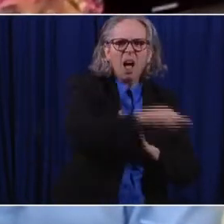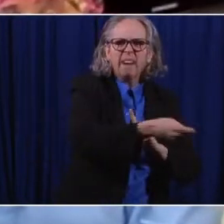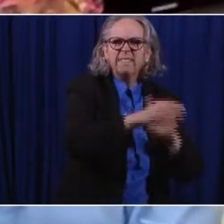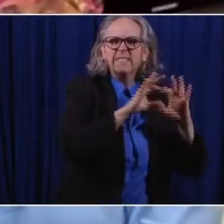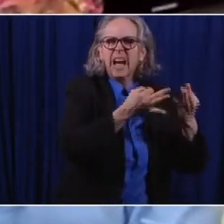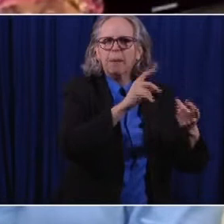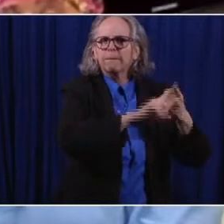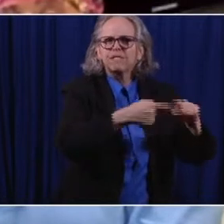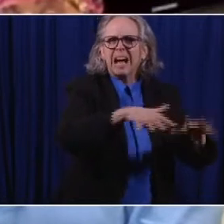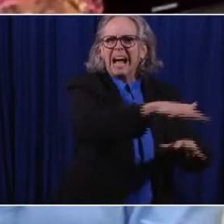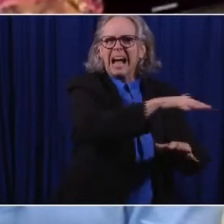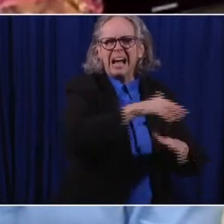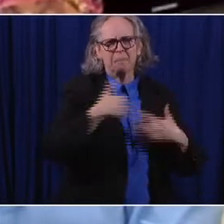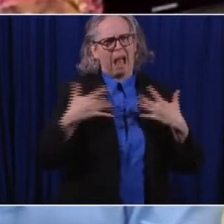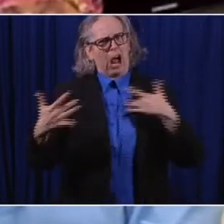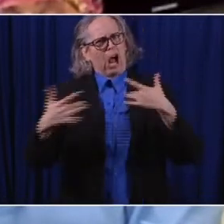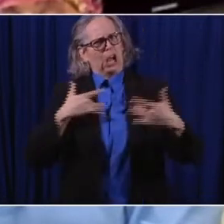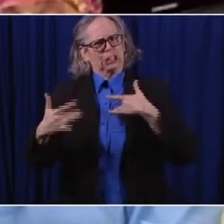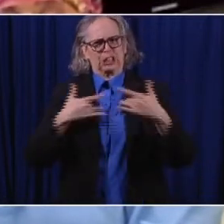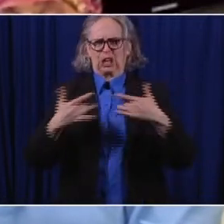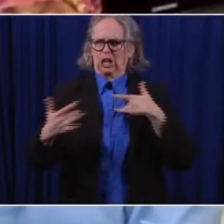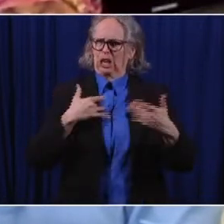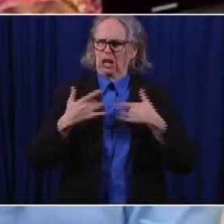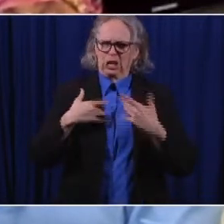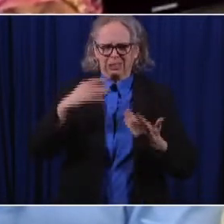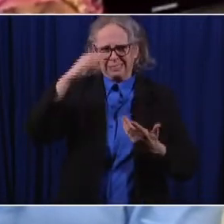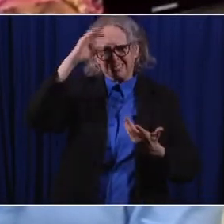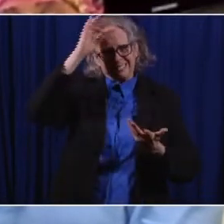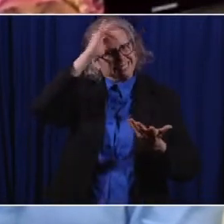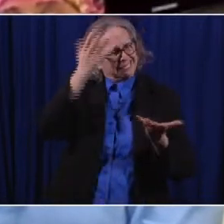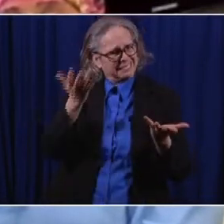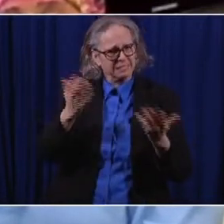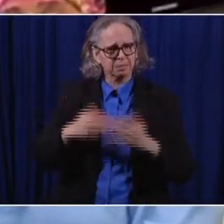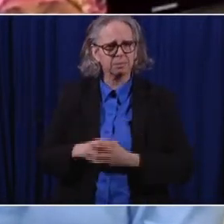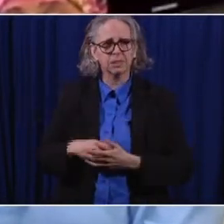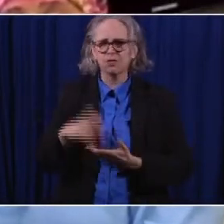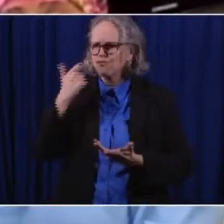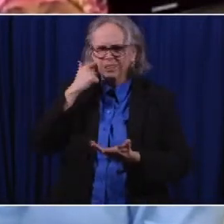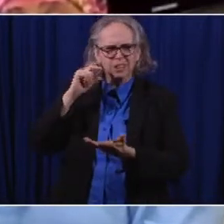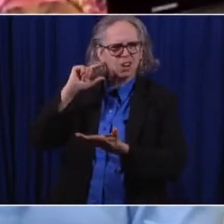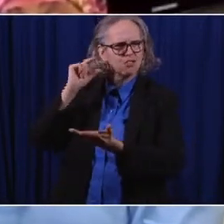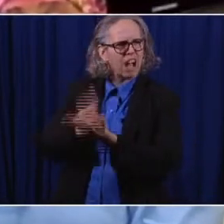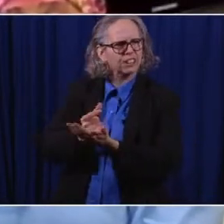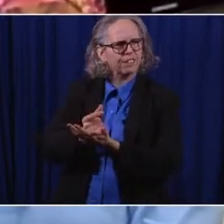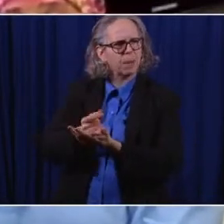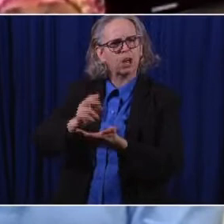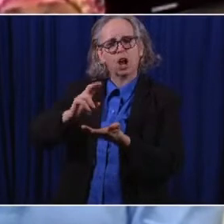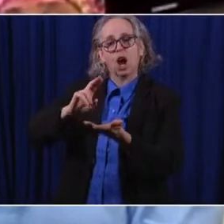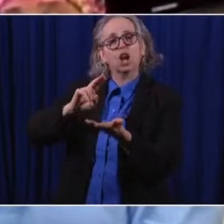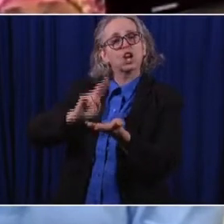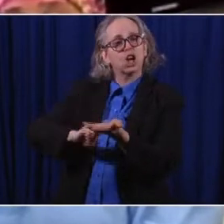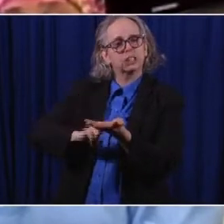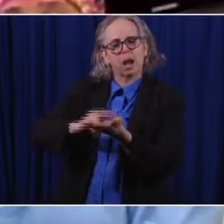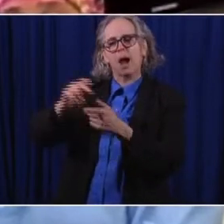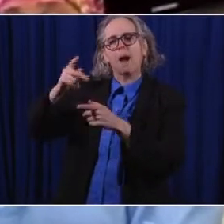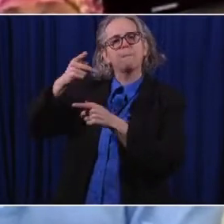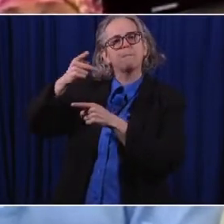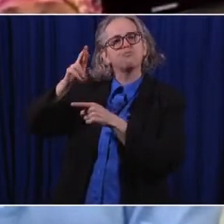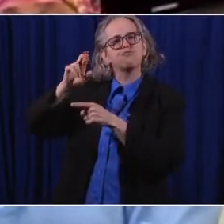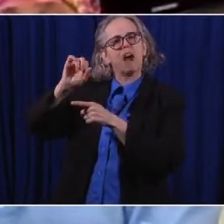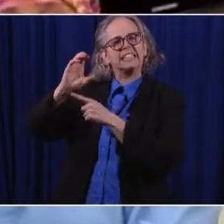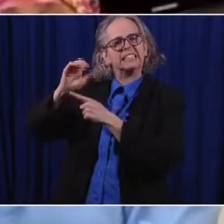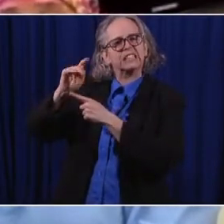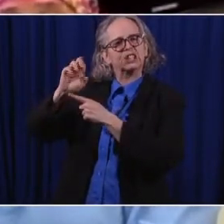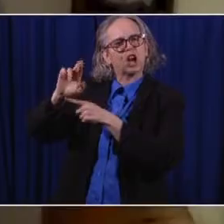just completed a nurse practitioner program, and I feel like I'm a strong vaccine advocate, so I had to step